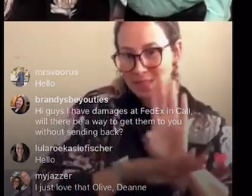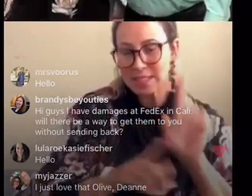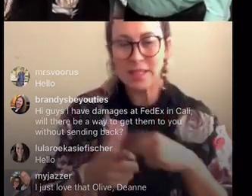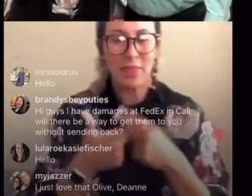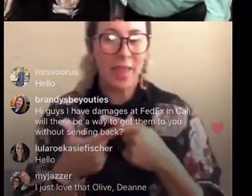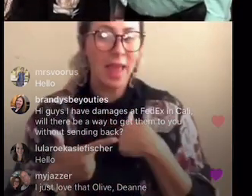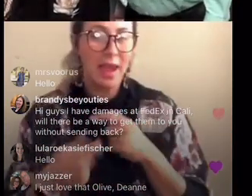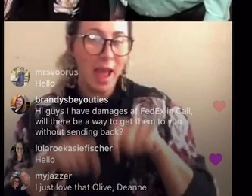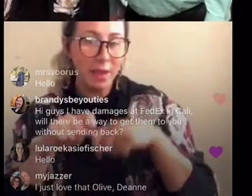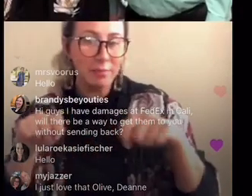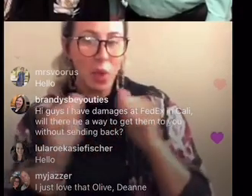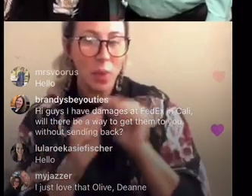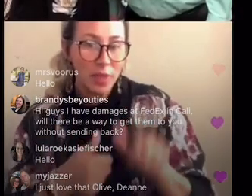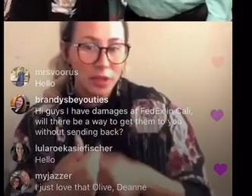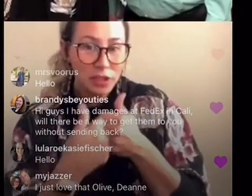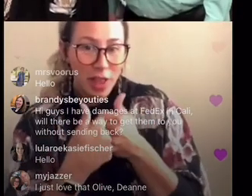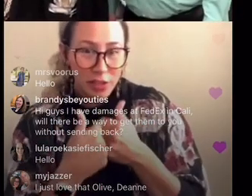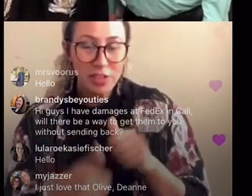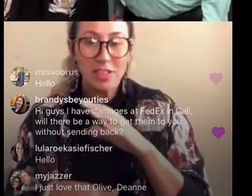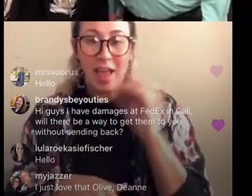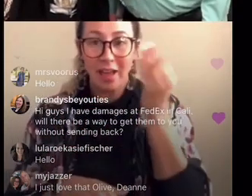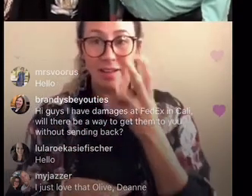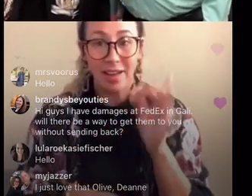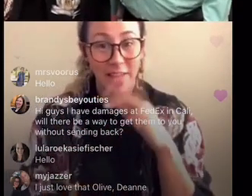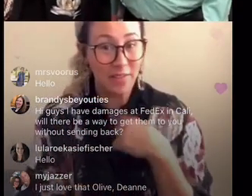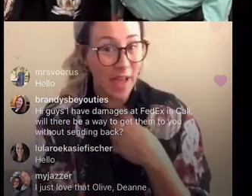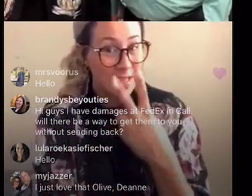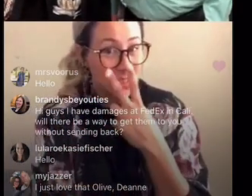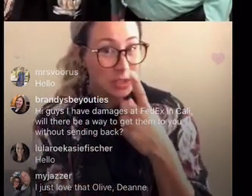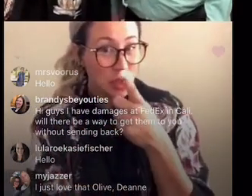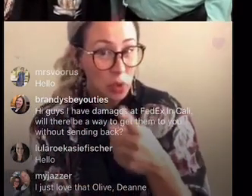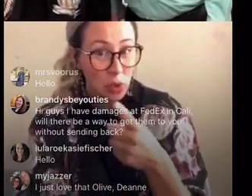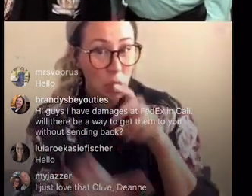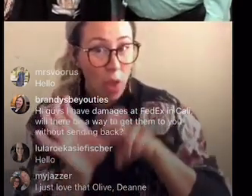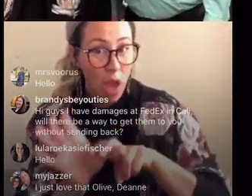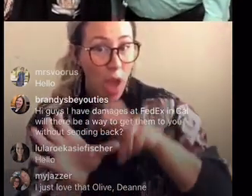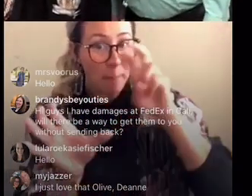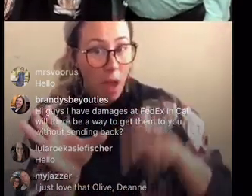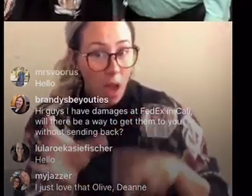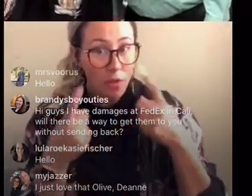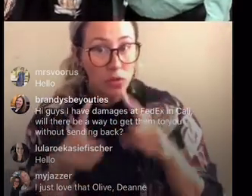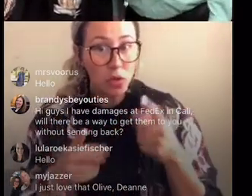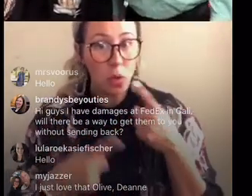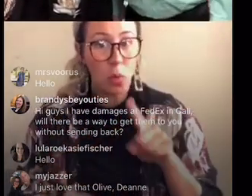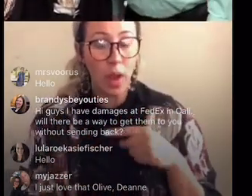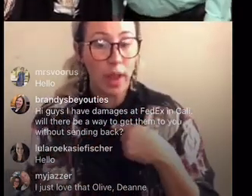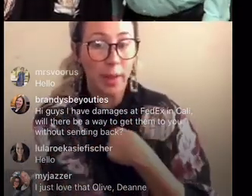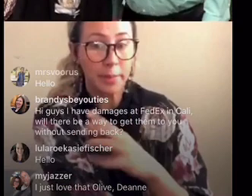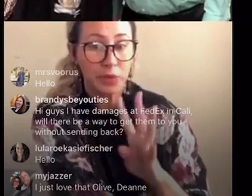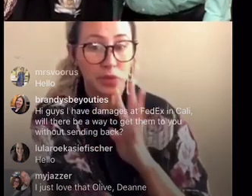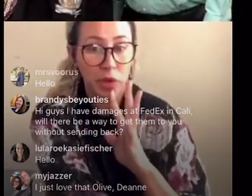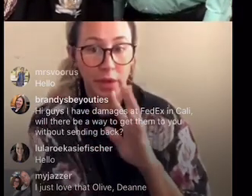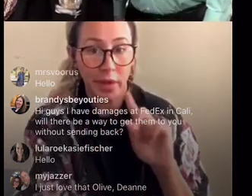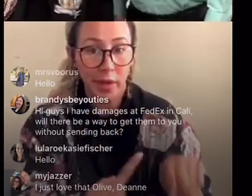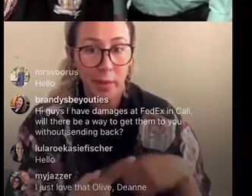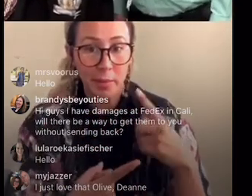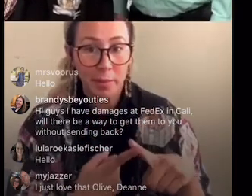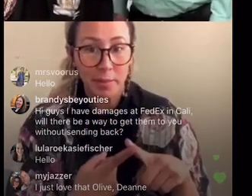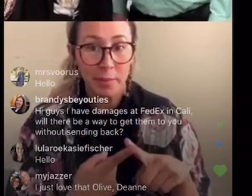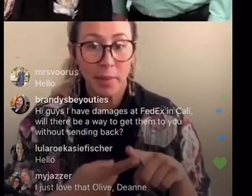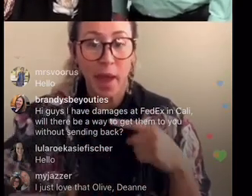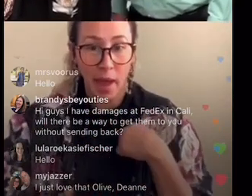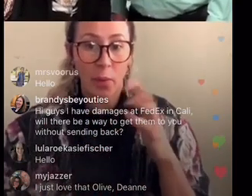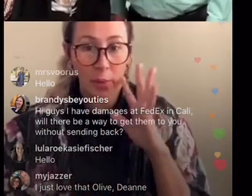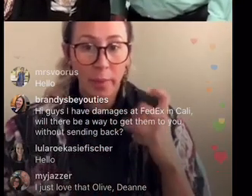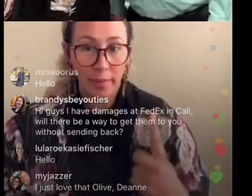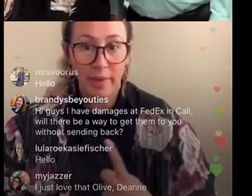with challenges. And guess what? If I see you hop off during what I'm talking about, I'm going to take offense,